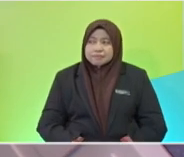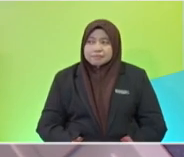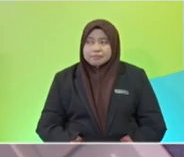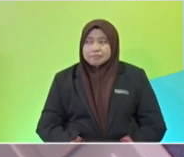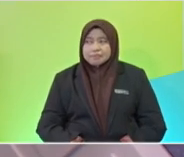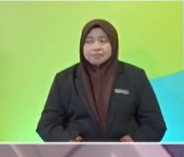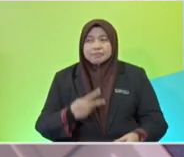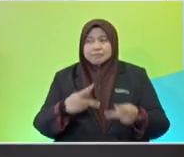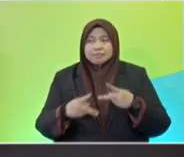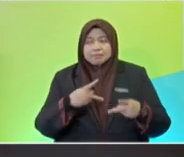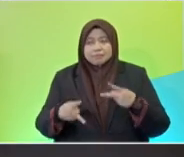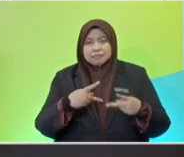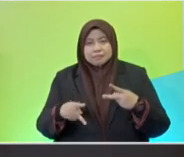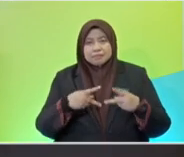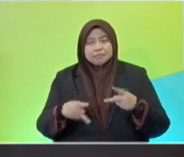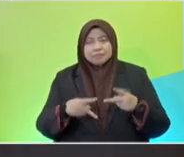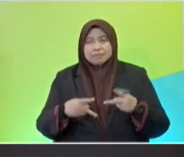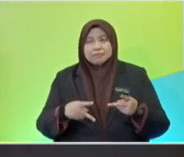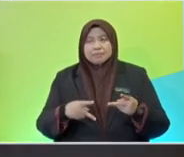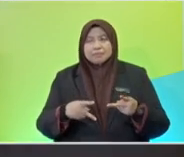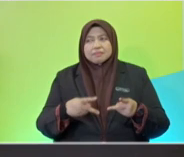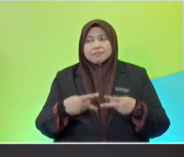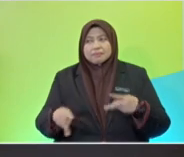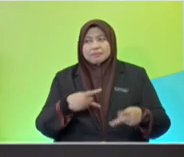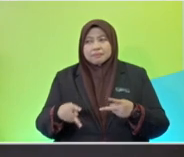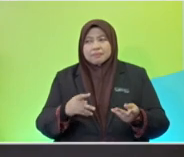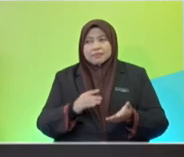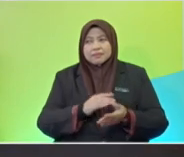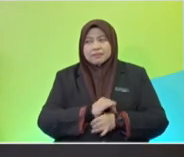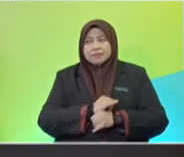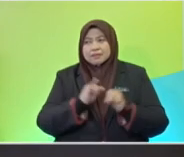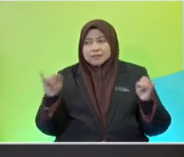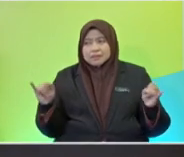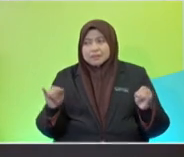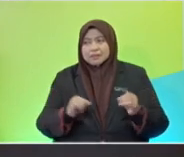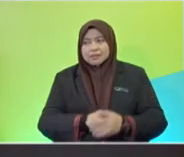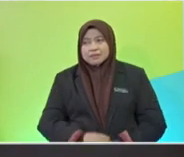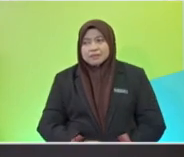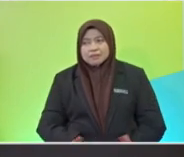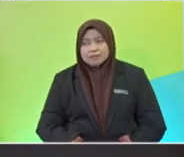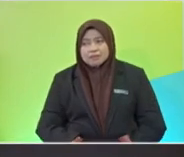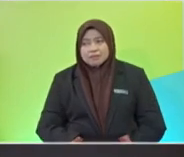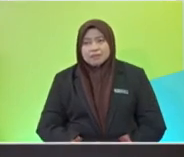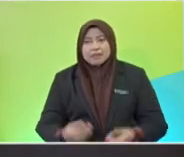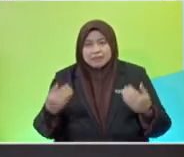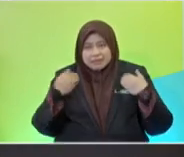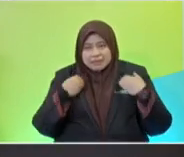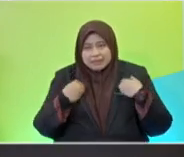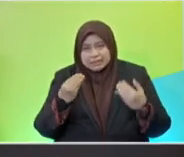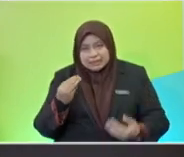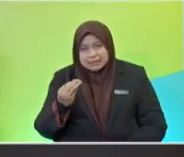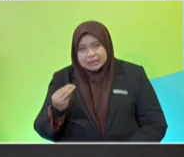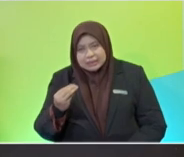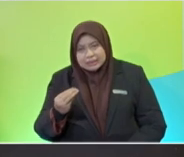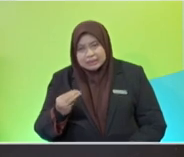plastic sheet. Clear plastic sheet, I would say, also less clear. There are some, or there is some shadow,